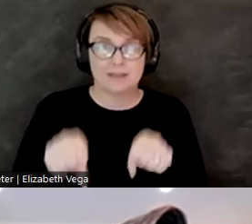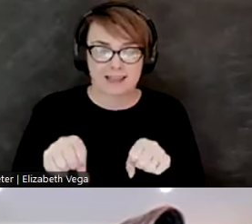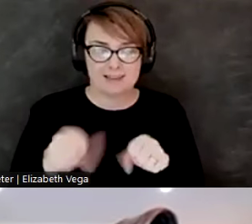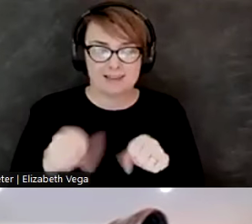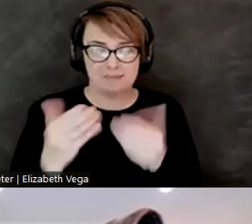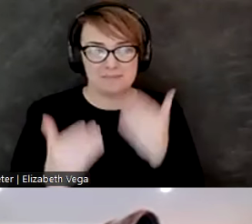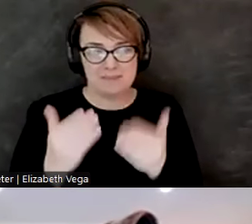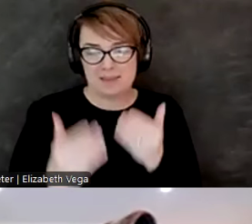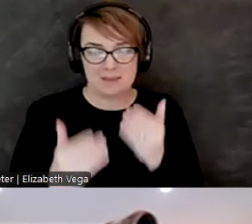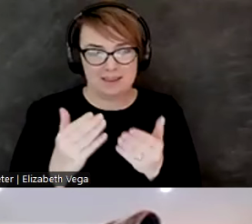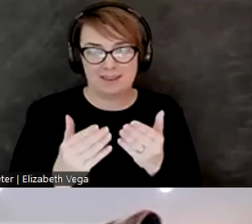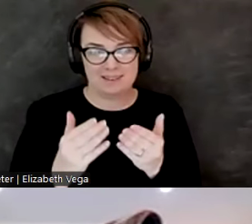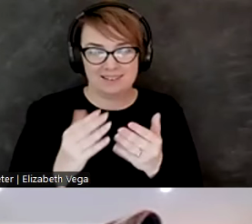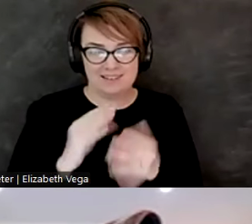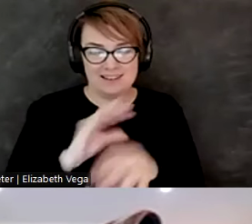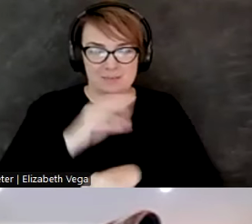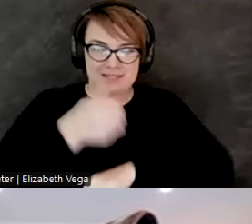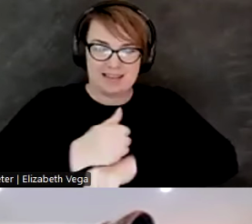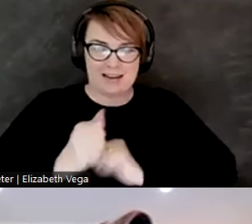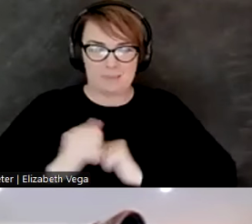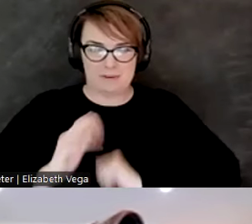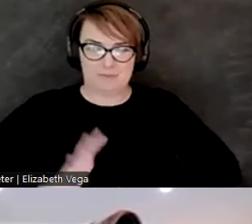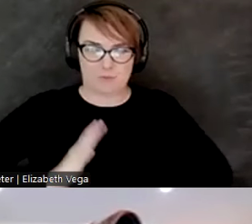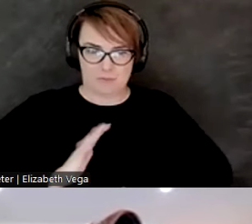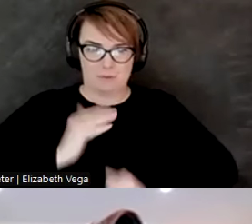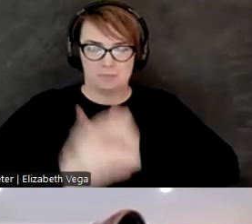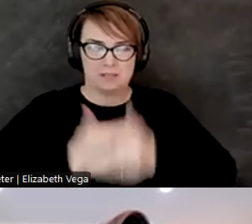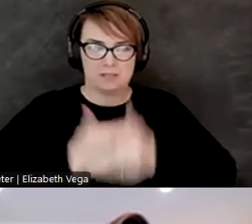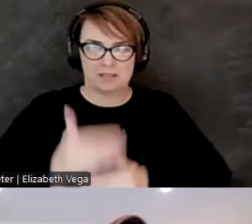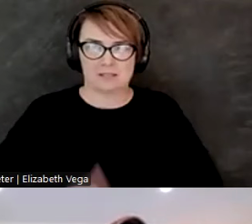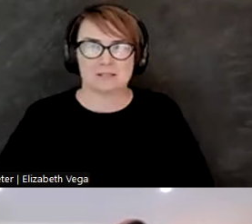square box that everybody's trying to put it into.